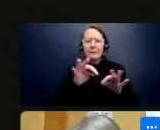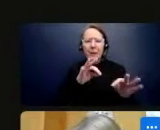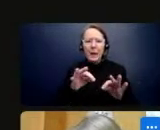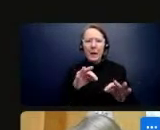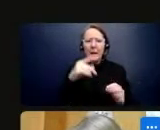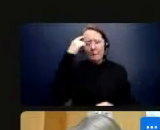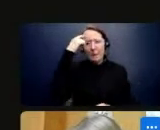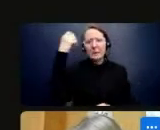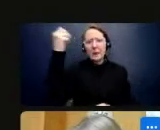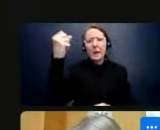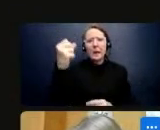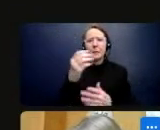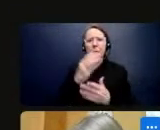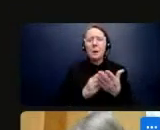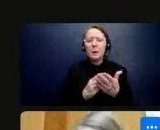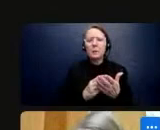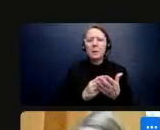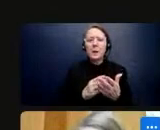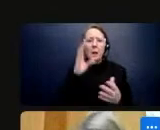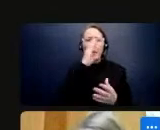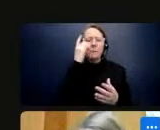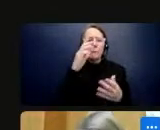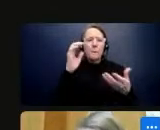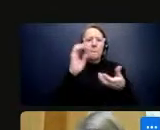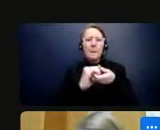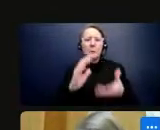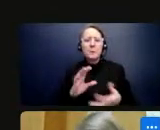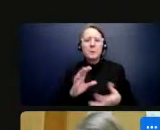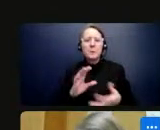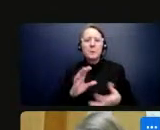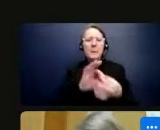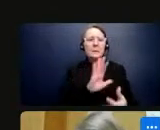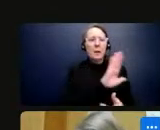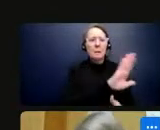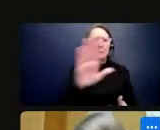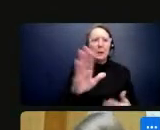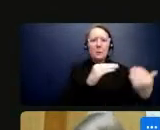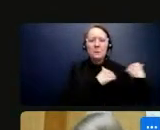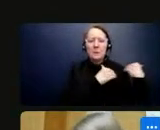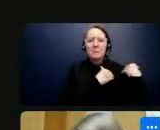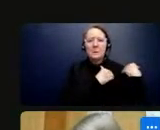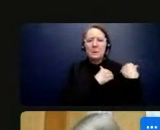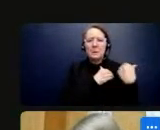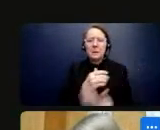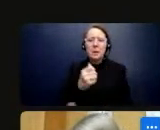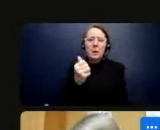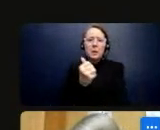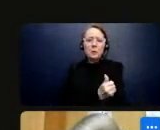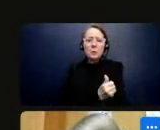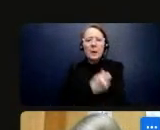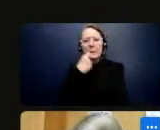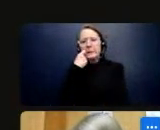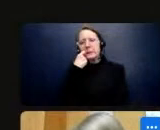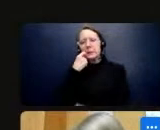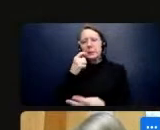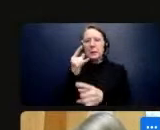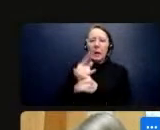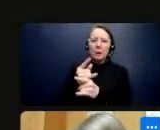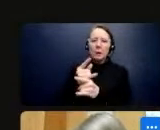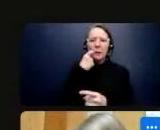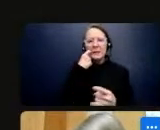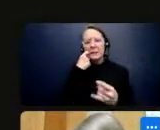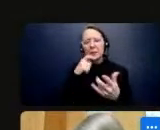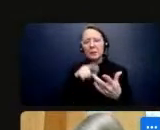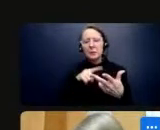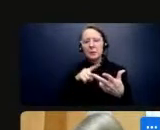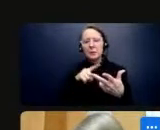portion of this and look for partners based on their responsibilities. Drug addiction and alcohol addiction and sort